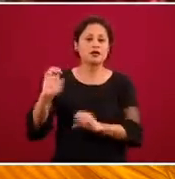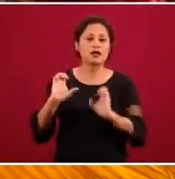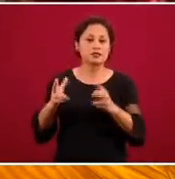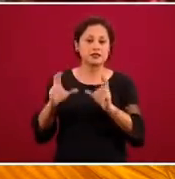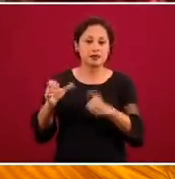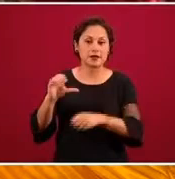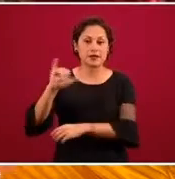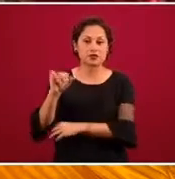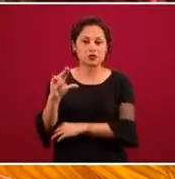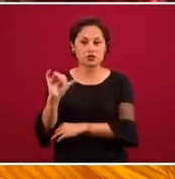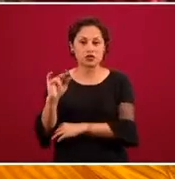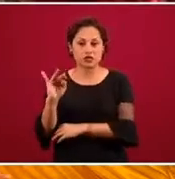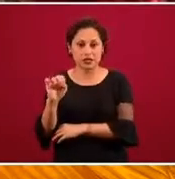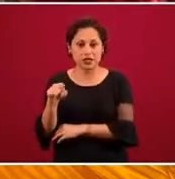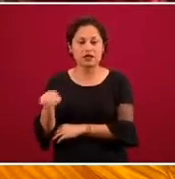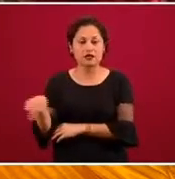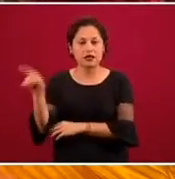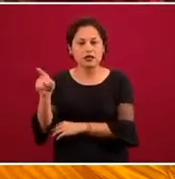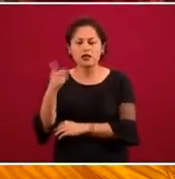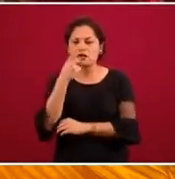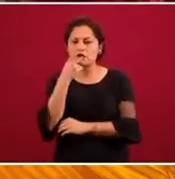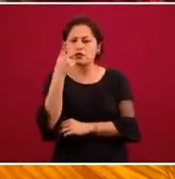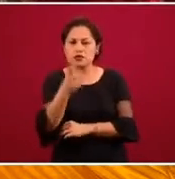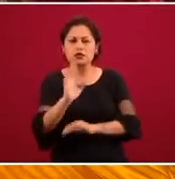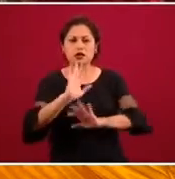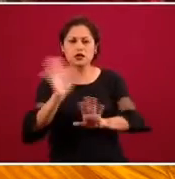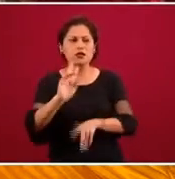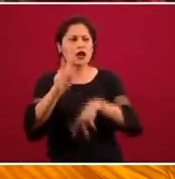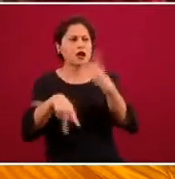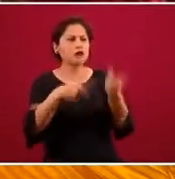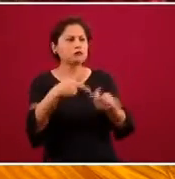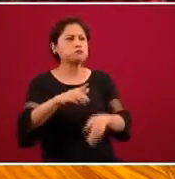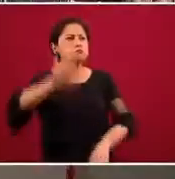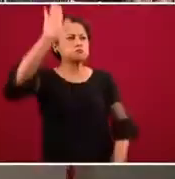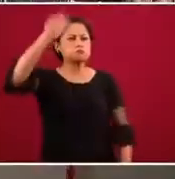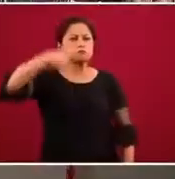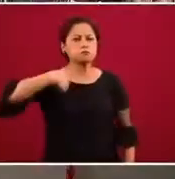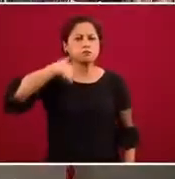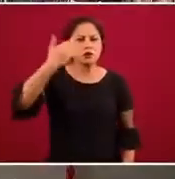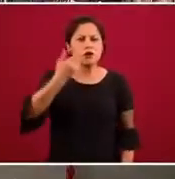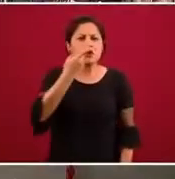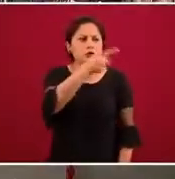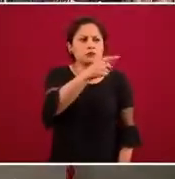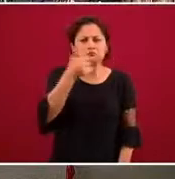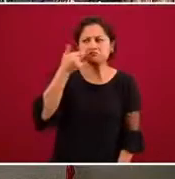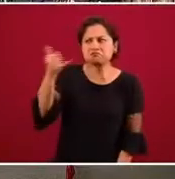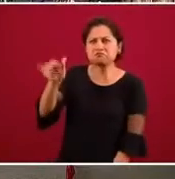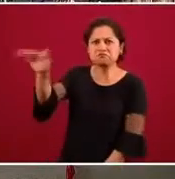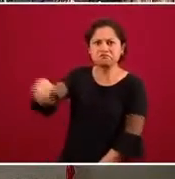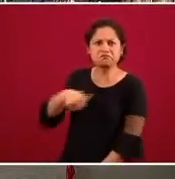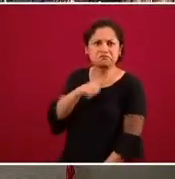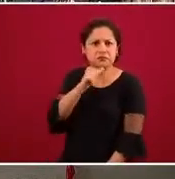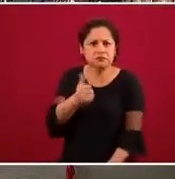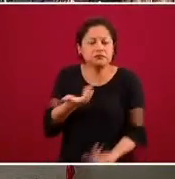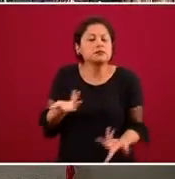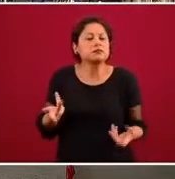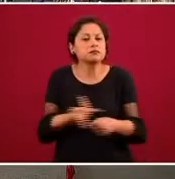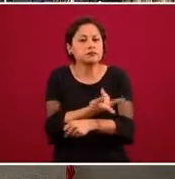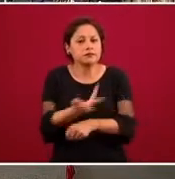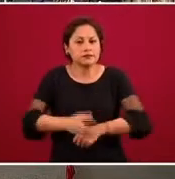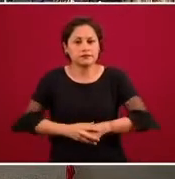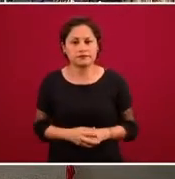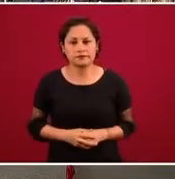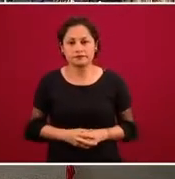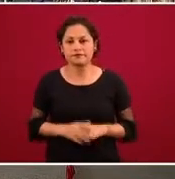of some nurses, some nurse personnel who are waiting to be engaging in training, but they